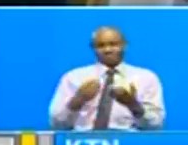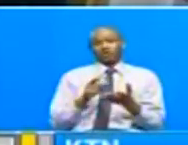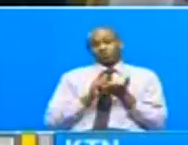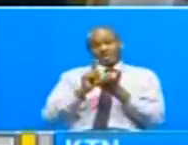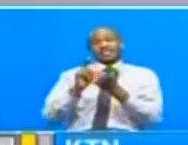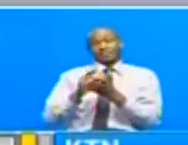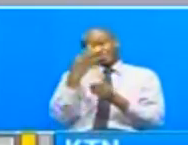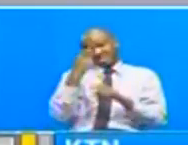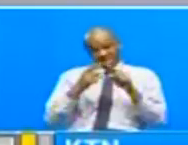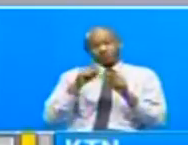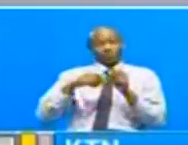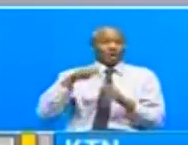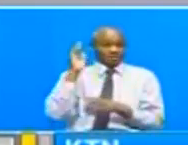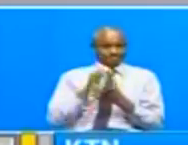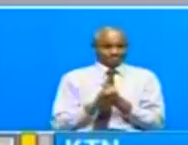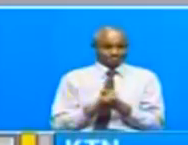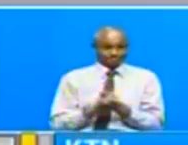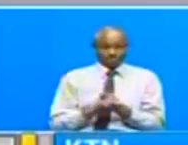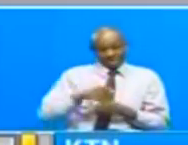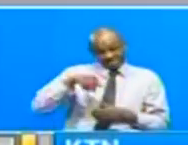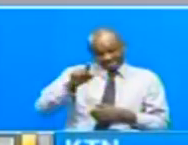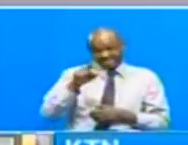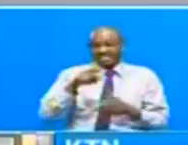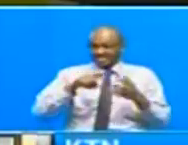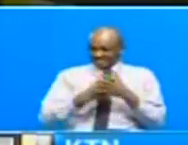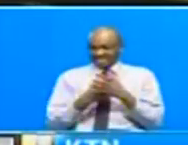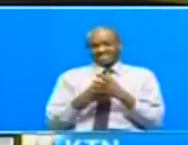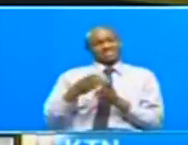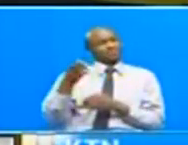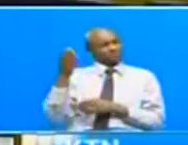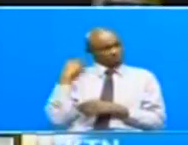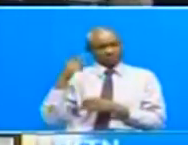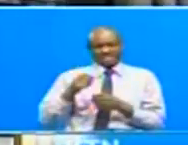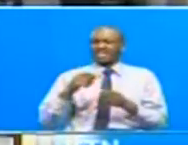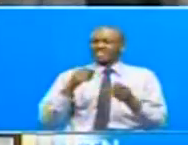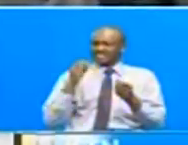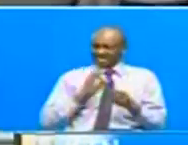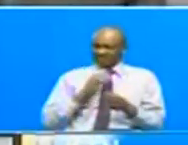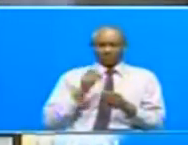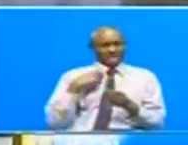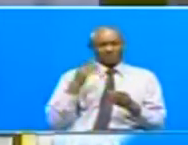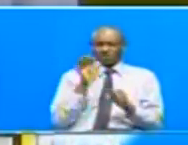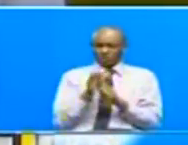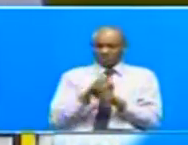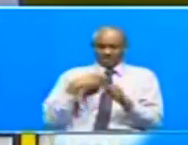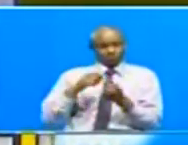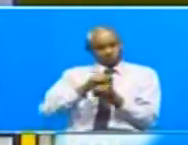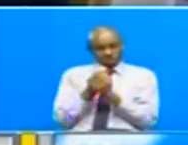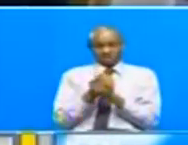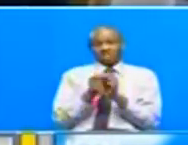in 3 years. Alarm bells started ringing at the bank last year with high staff turnover on the back of the restructuring